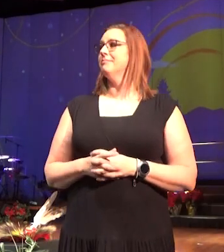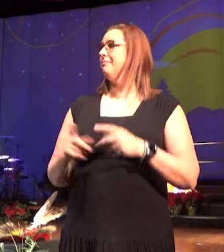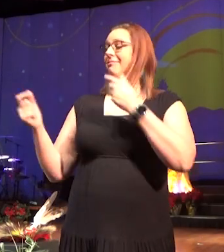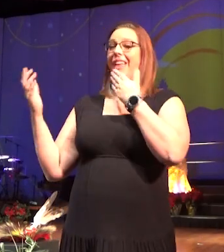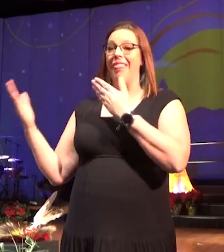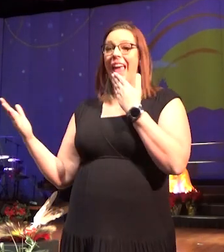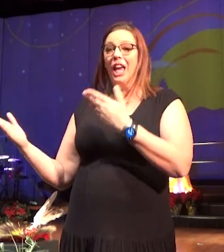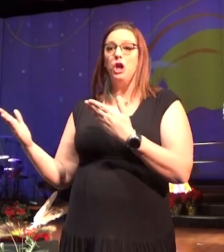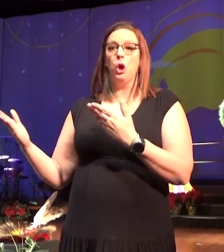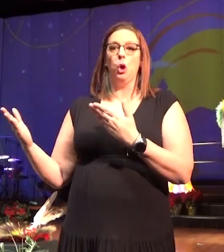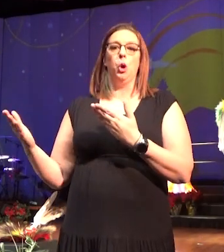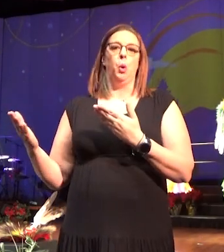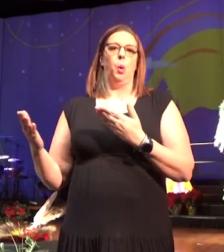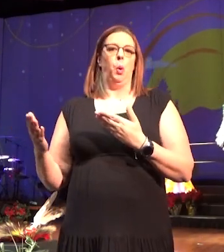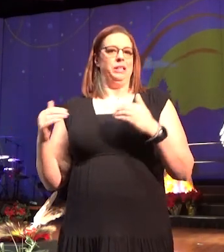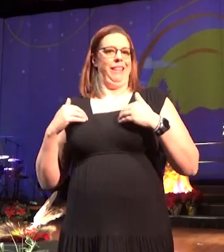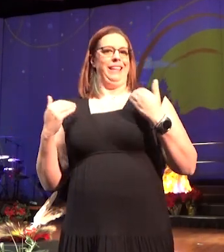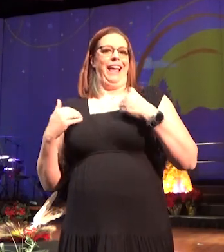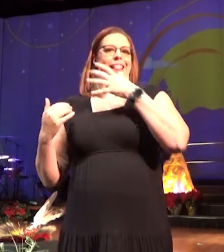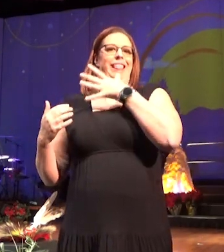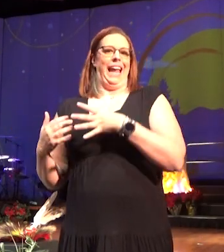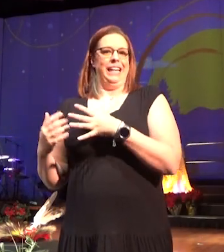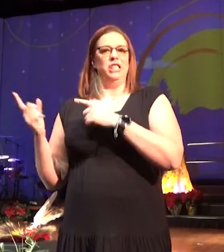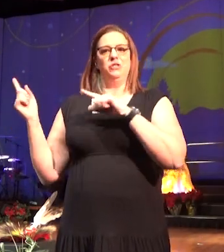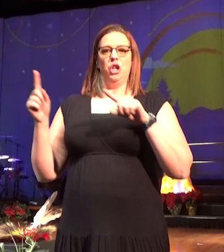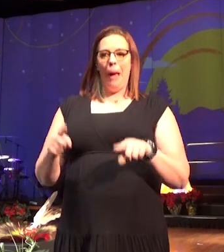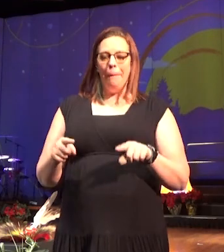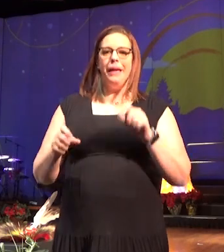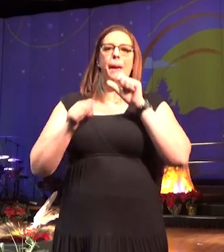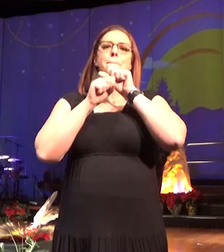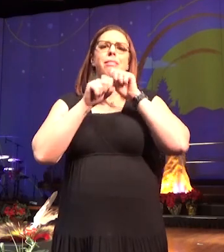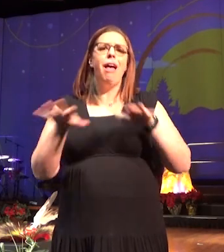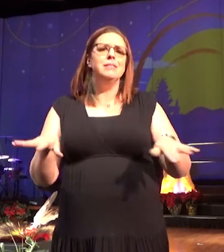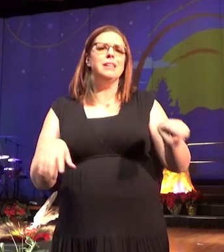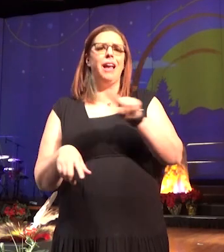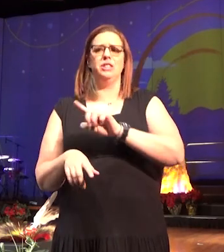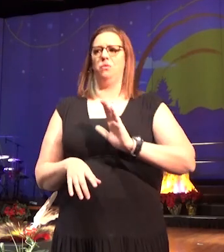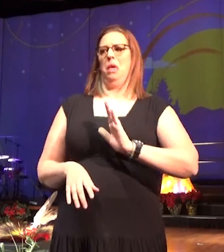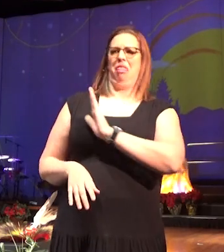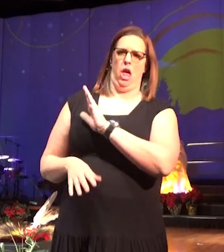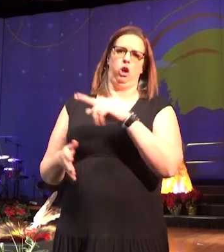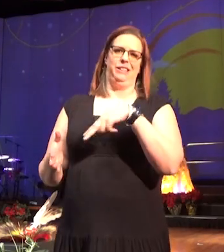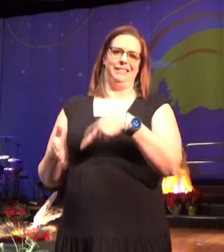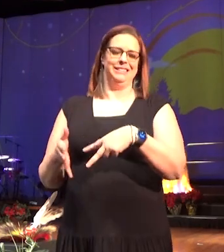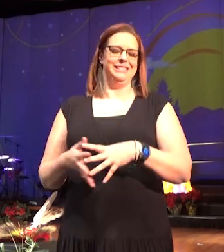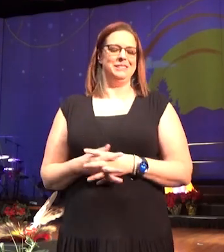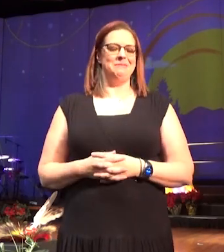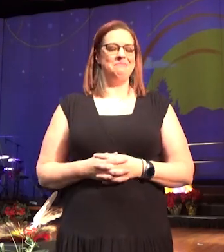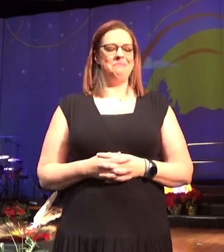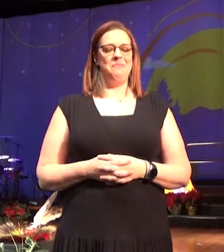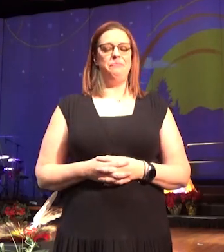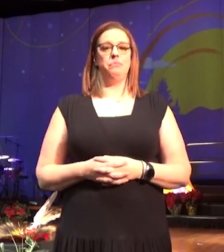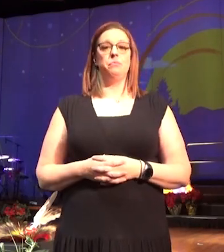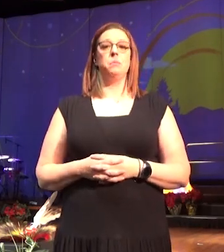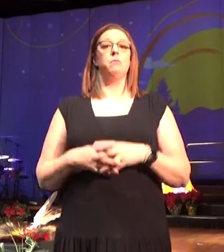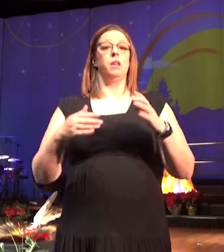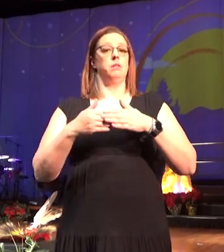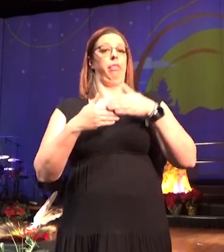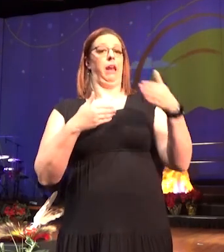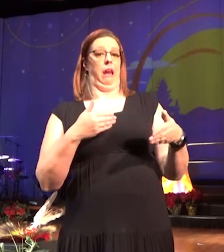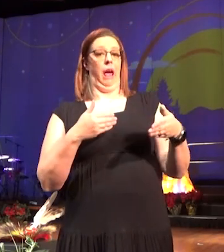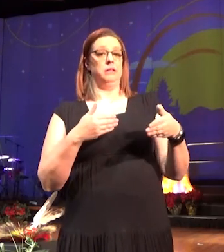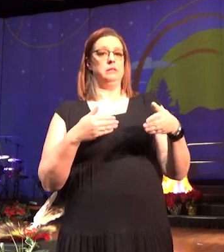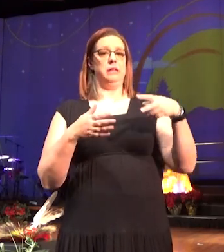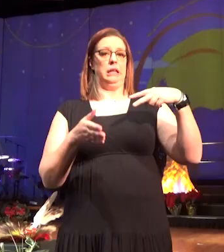Thank you. Thank you to the young ladies for coming on, blessing us with their style of dance. And this next style